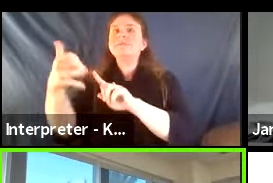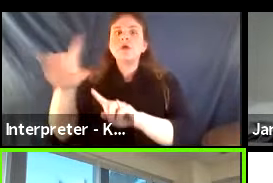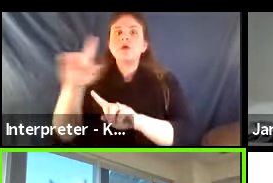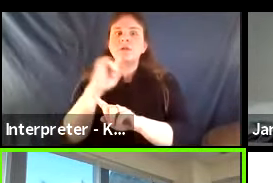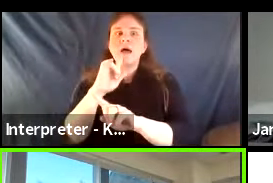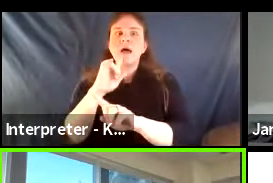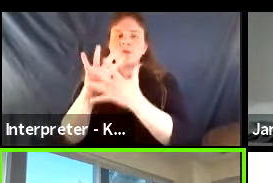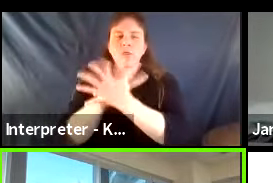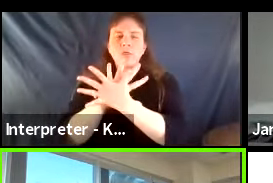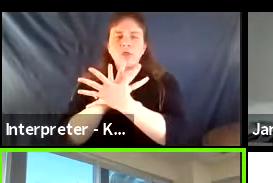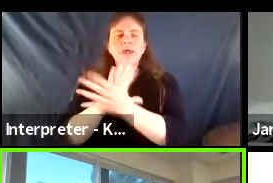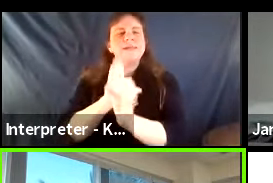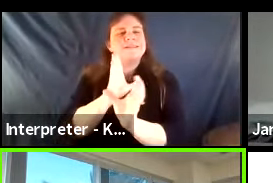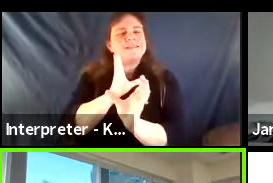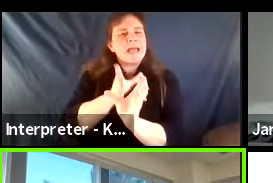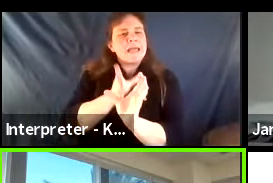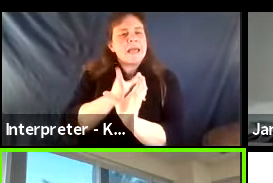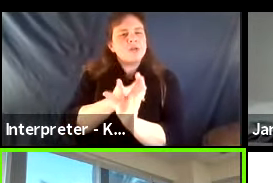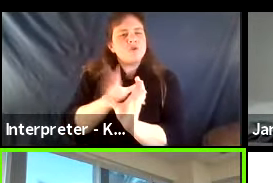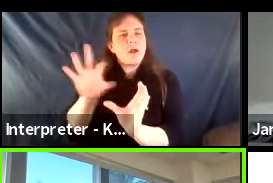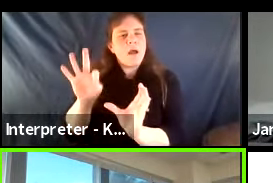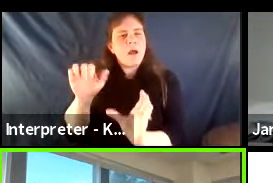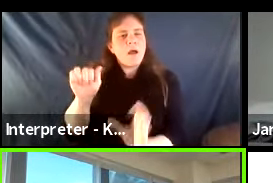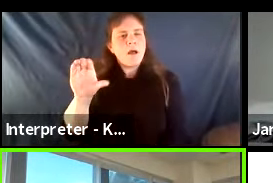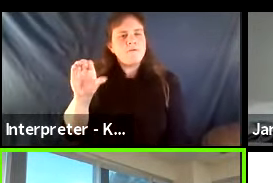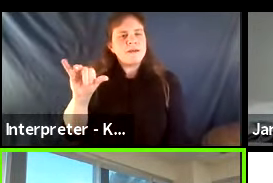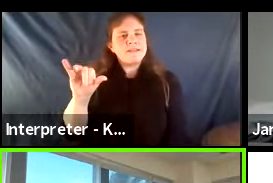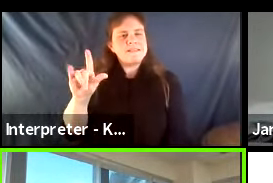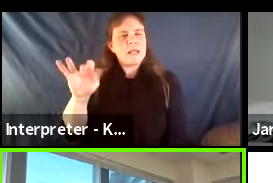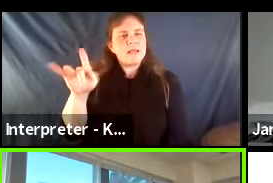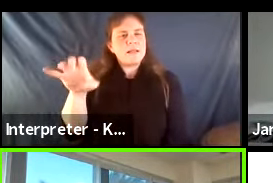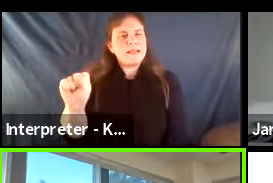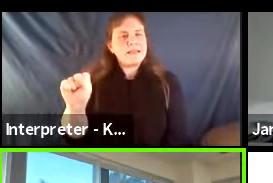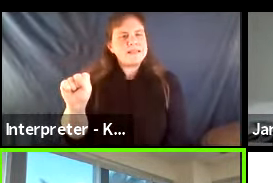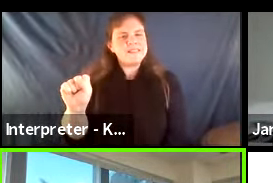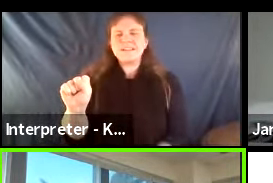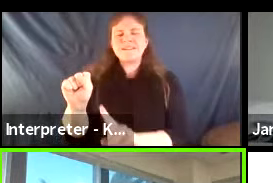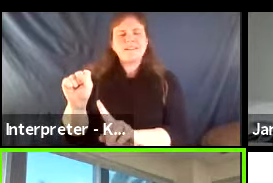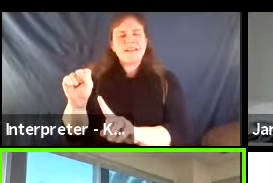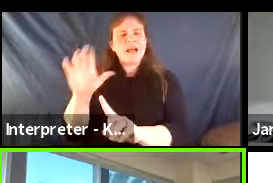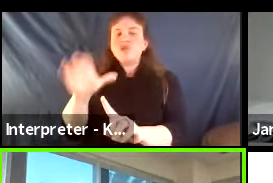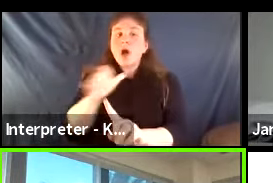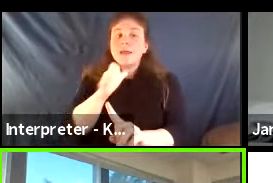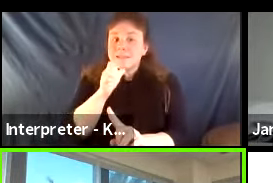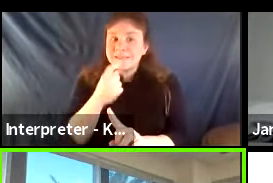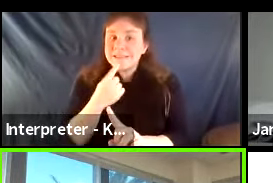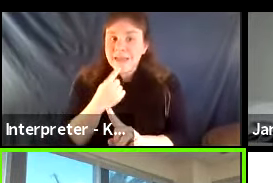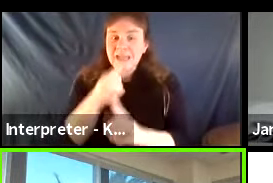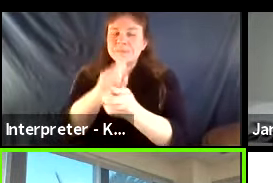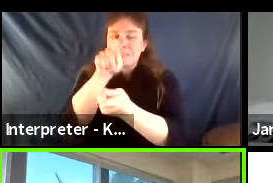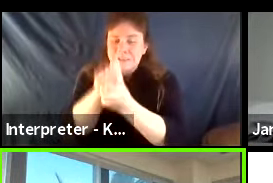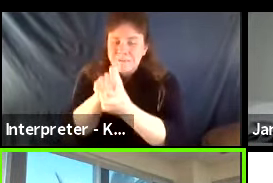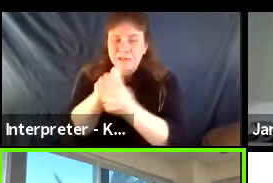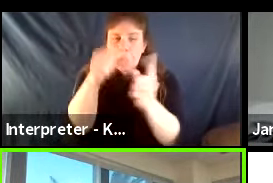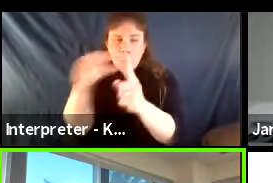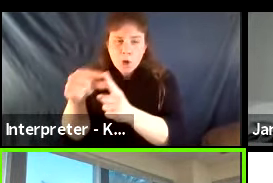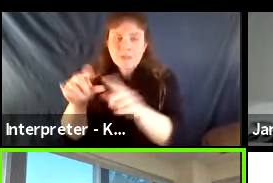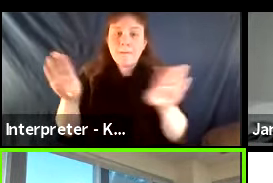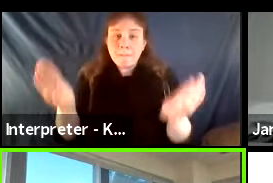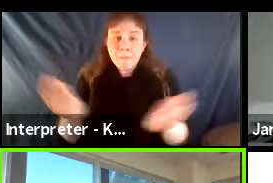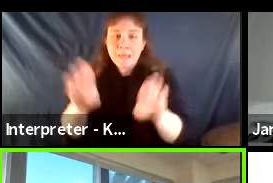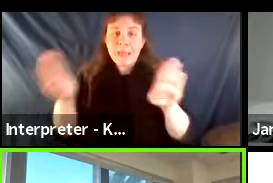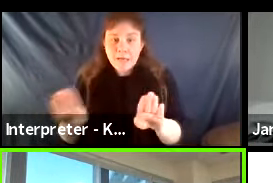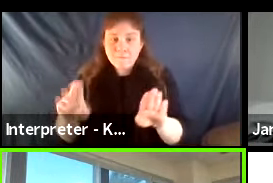psychiatric facilities. That is the only mention of anything behavioral health. And so it would be very, very helpful to simply have a